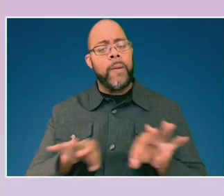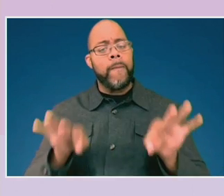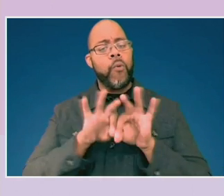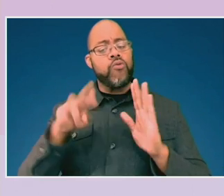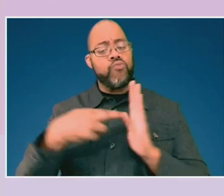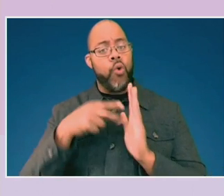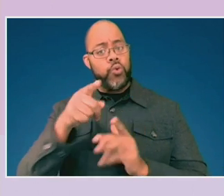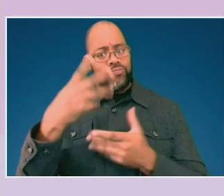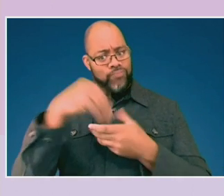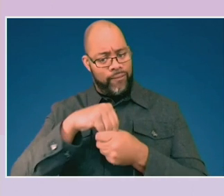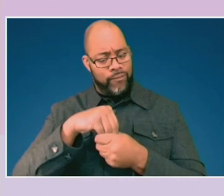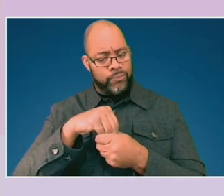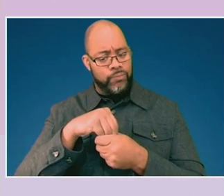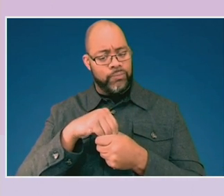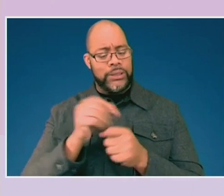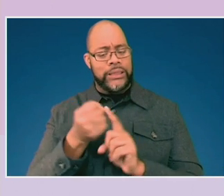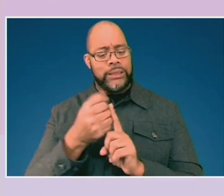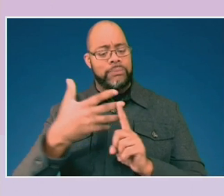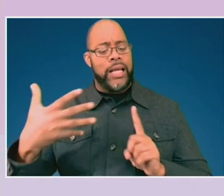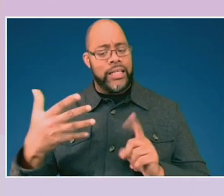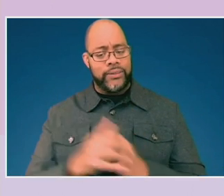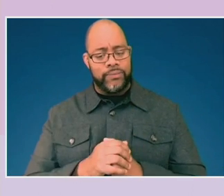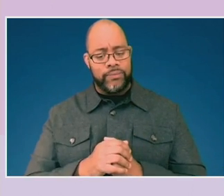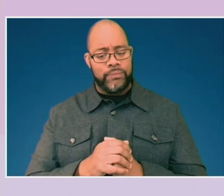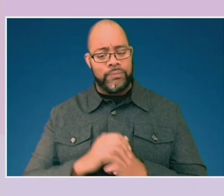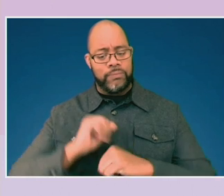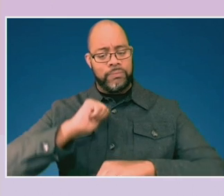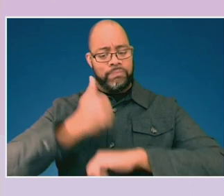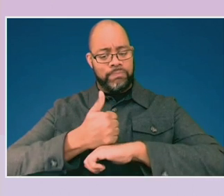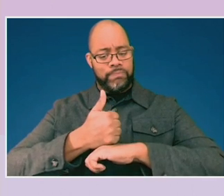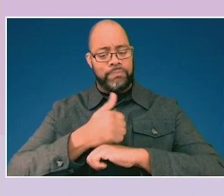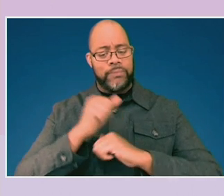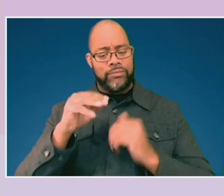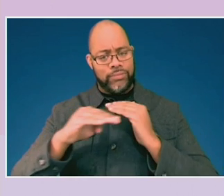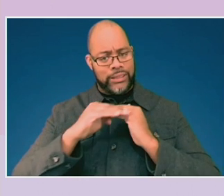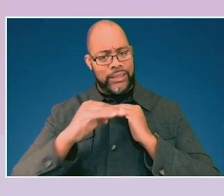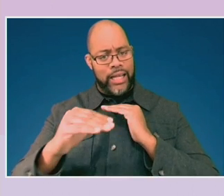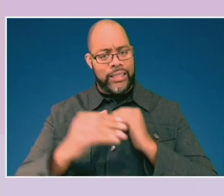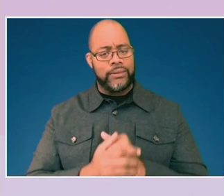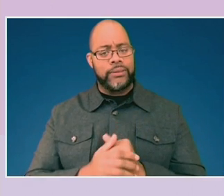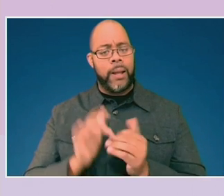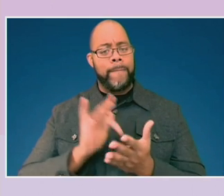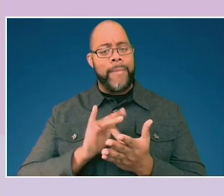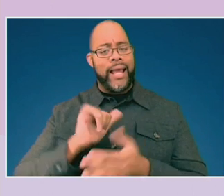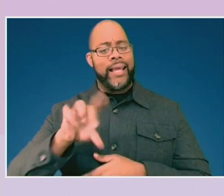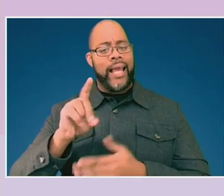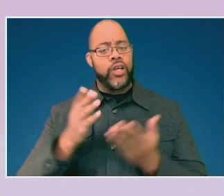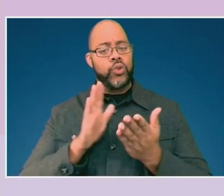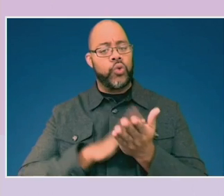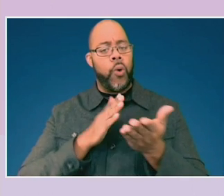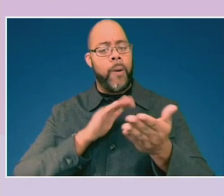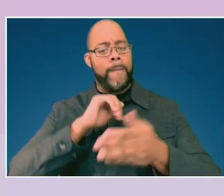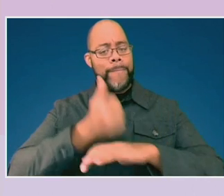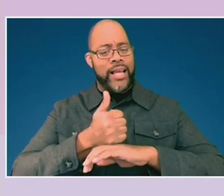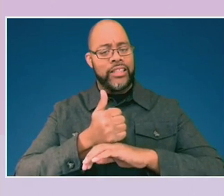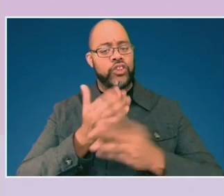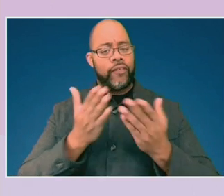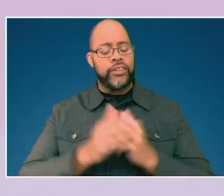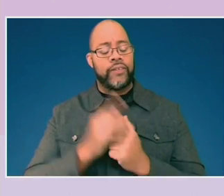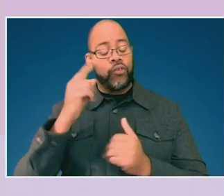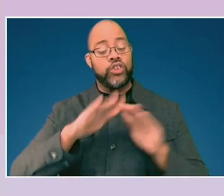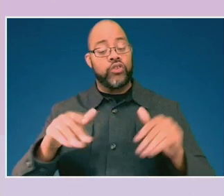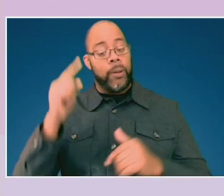play in expanding, implementing, and sustaining Medicaid school-based services for children's mental